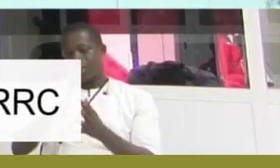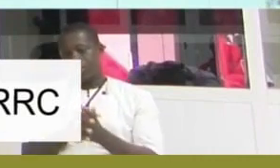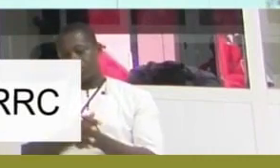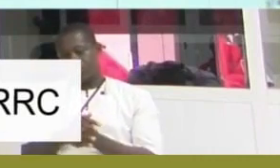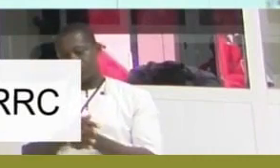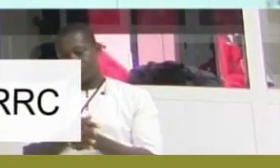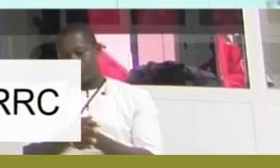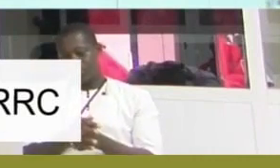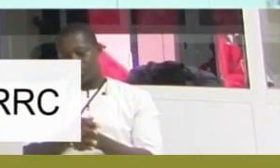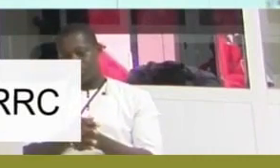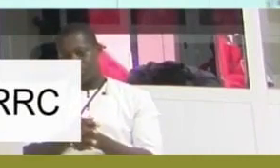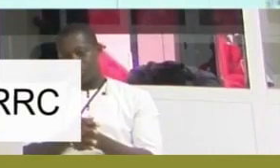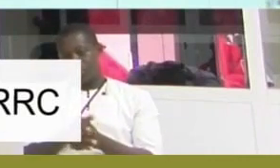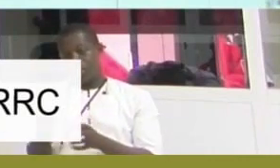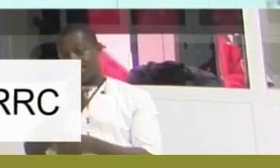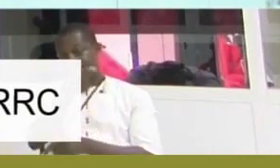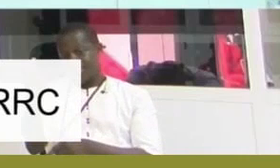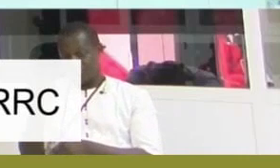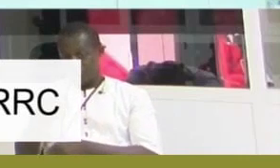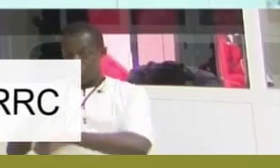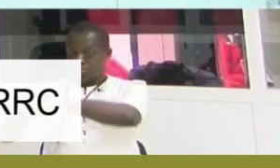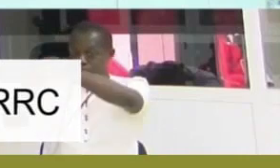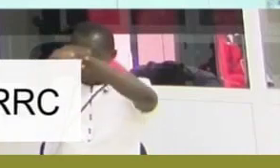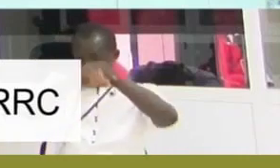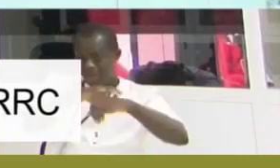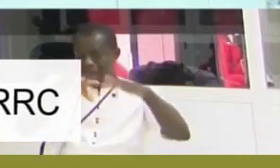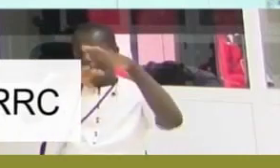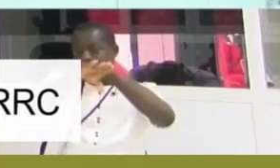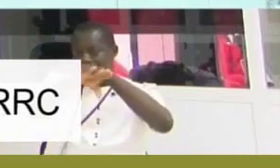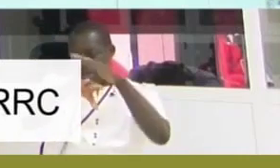Nyoyobu Gai Sibir Kiriyaya Jammeh. They were the